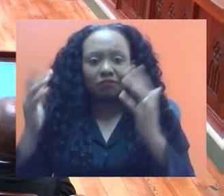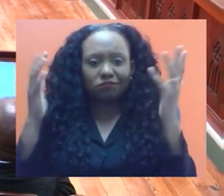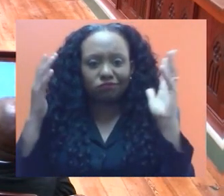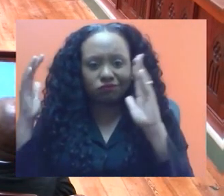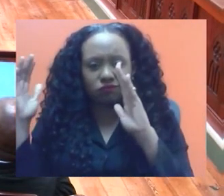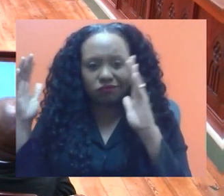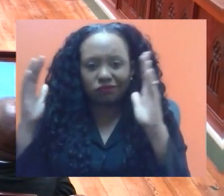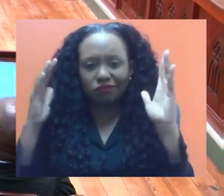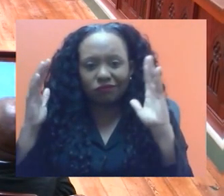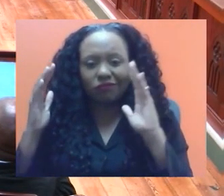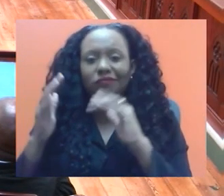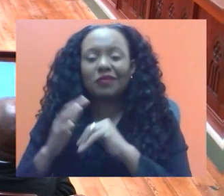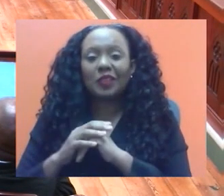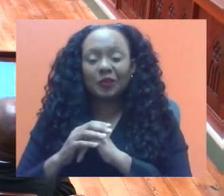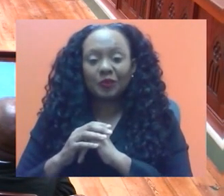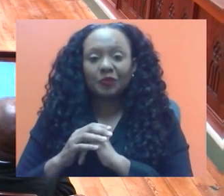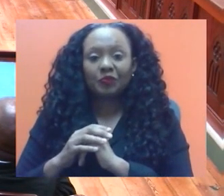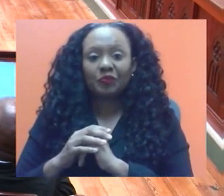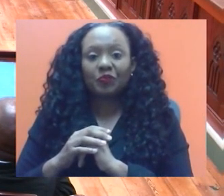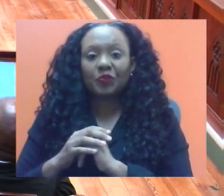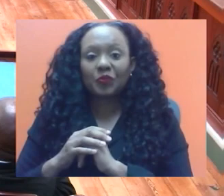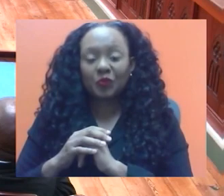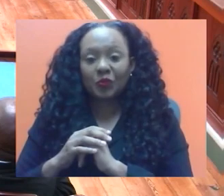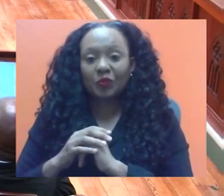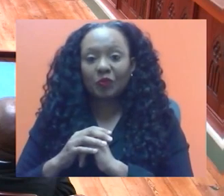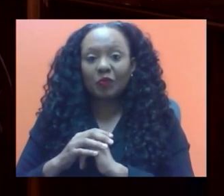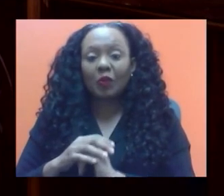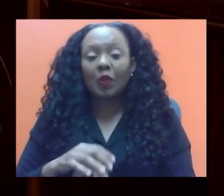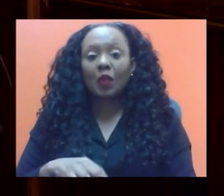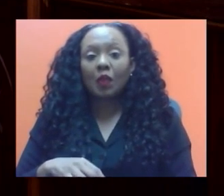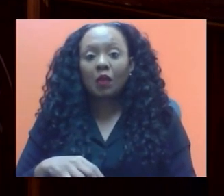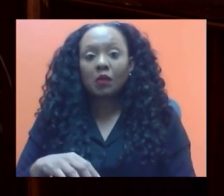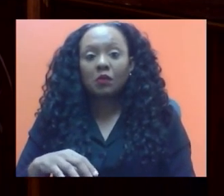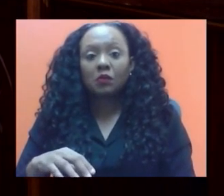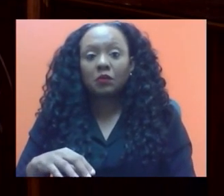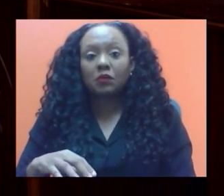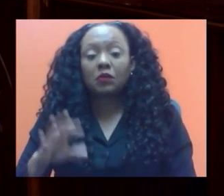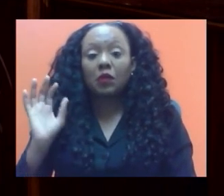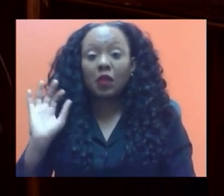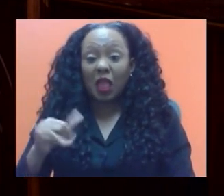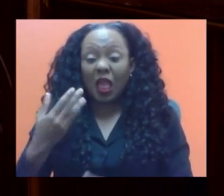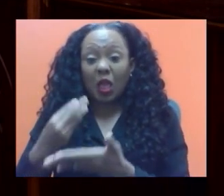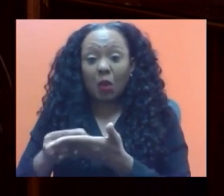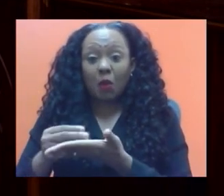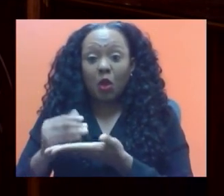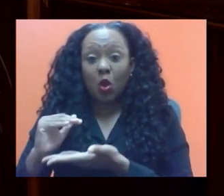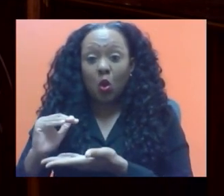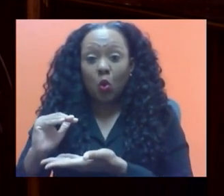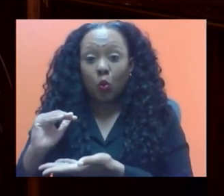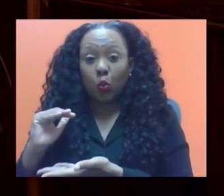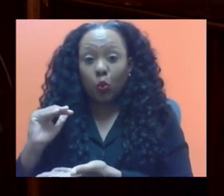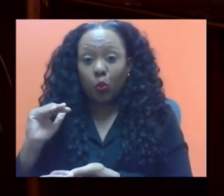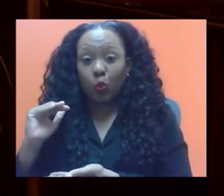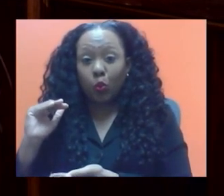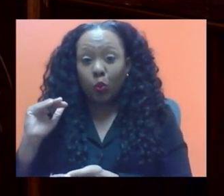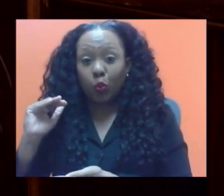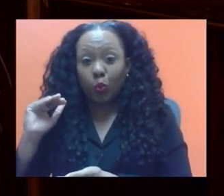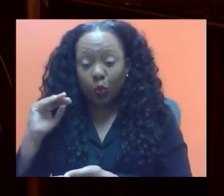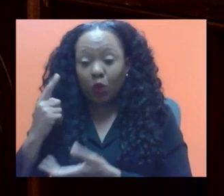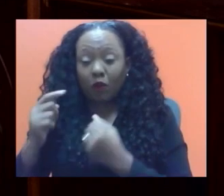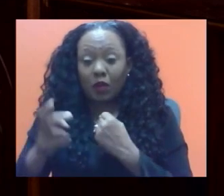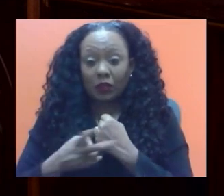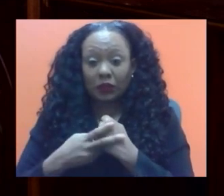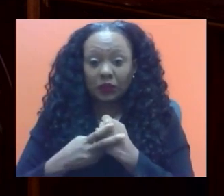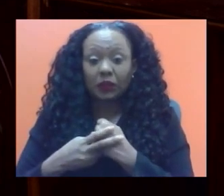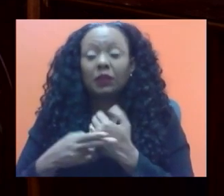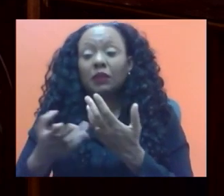And Mr. Speaker, we built that war chest at a good pace, yes, through some long-term low-interest official borrowing, But the difference